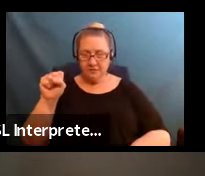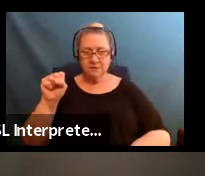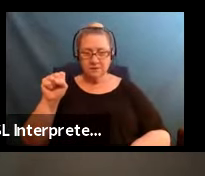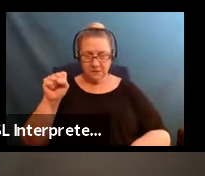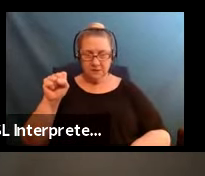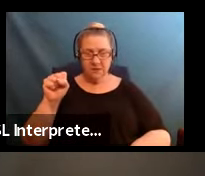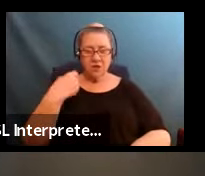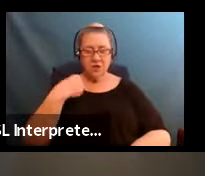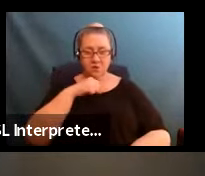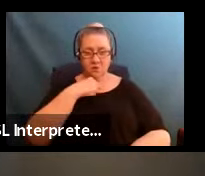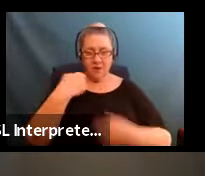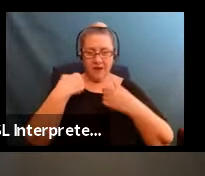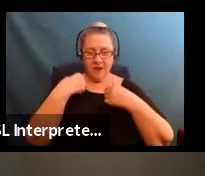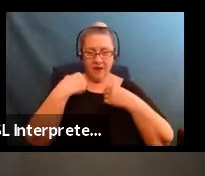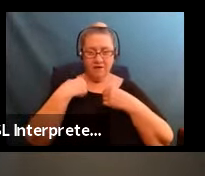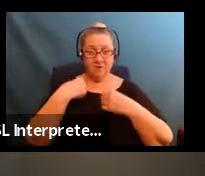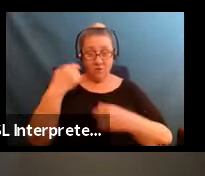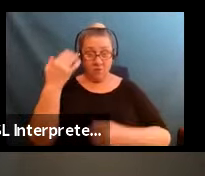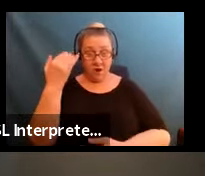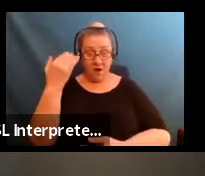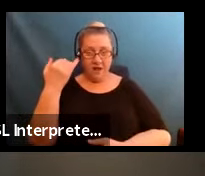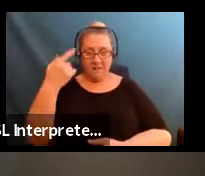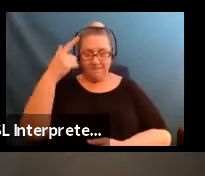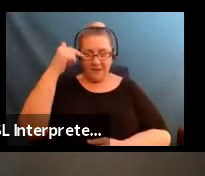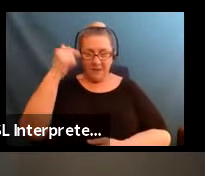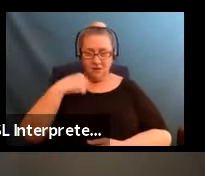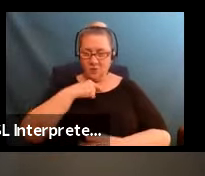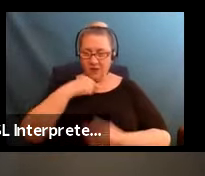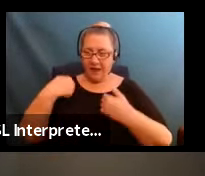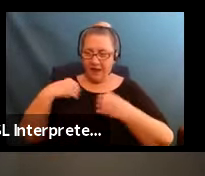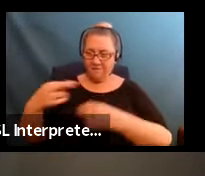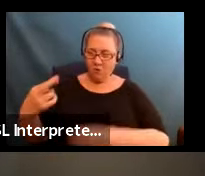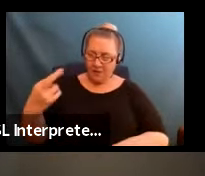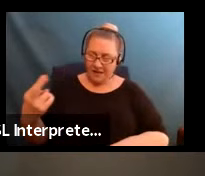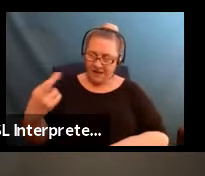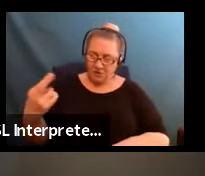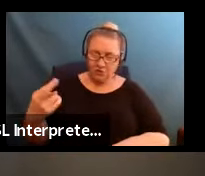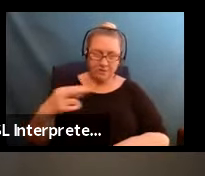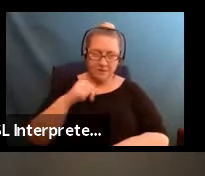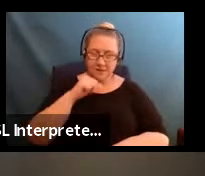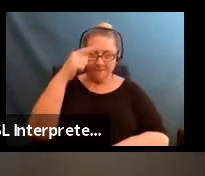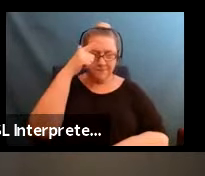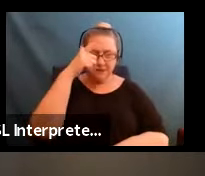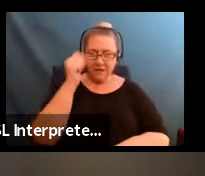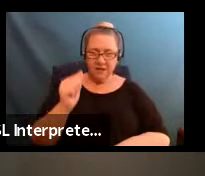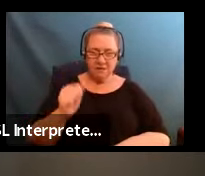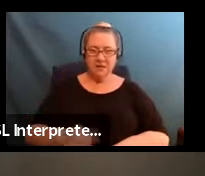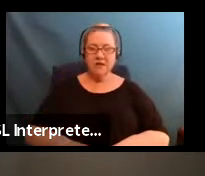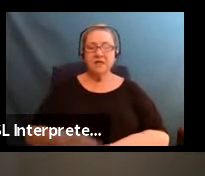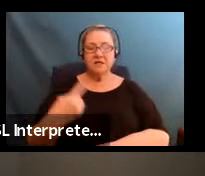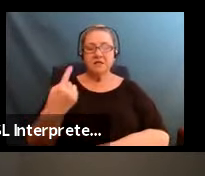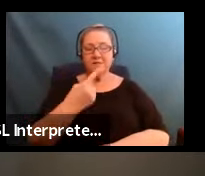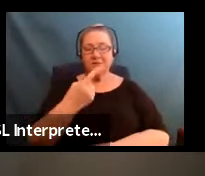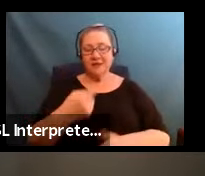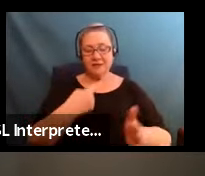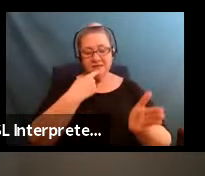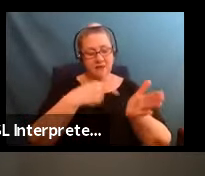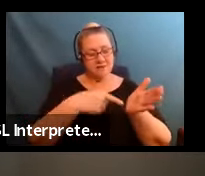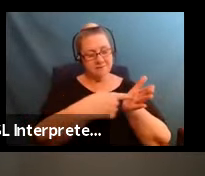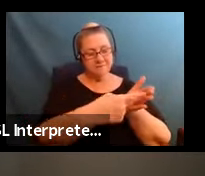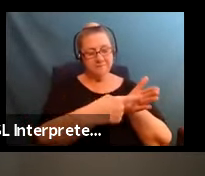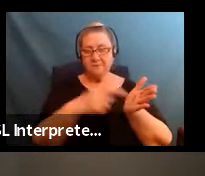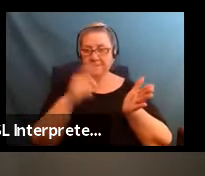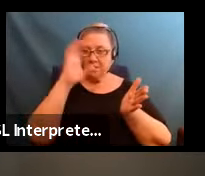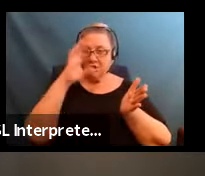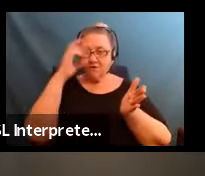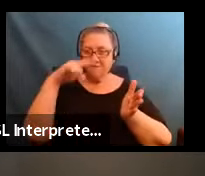LA, but it's because we have relationships. It is not because there is any kind of a statement that says that they should look